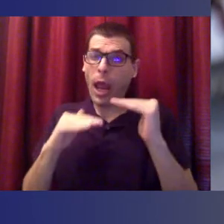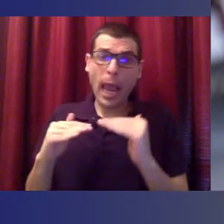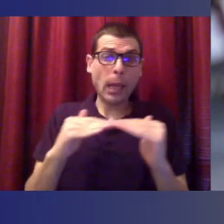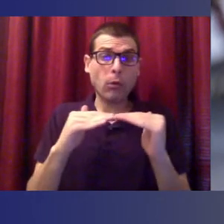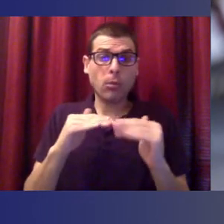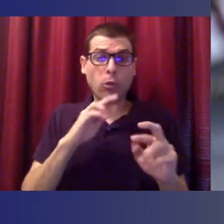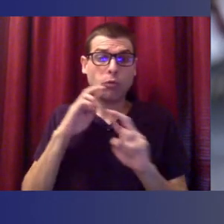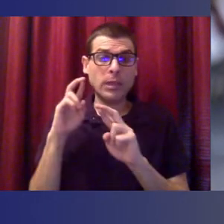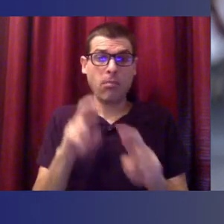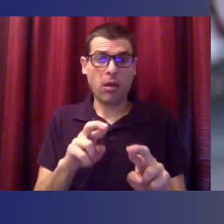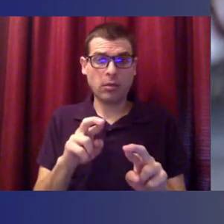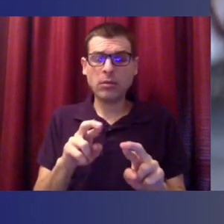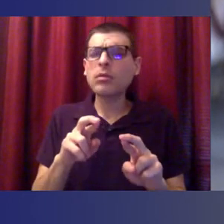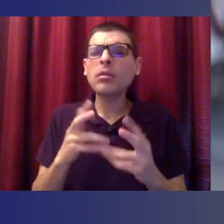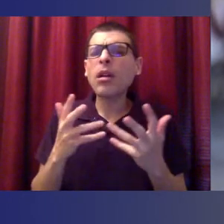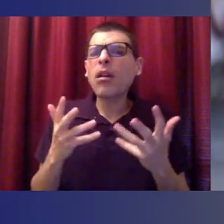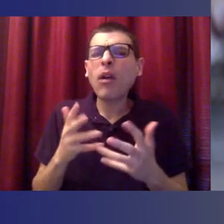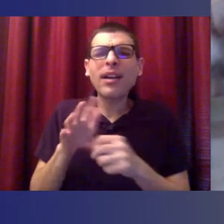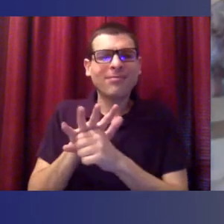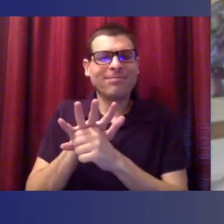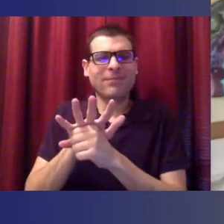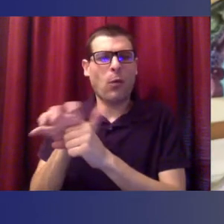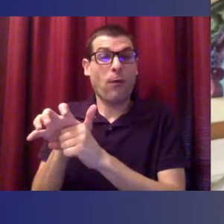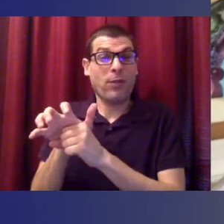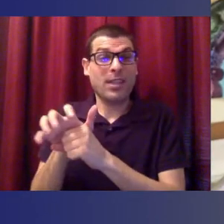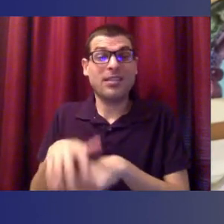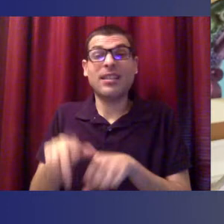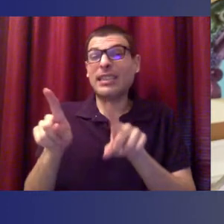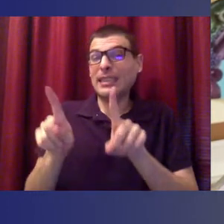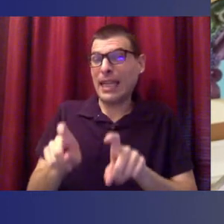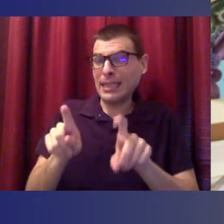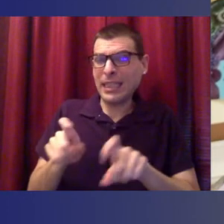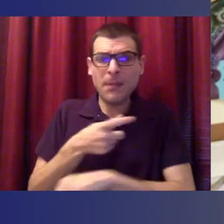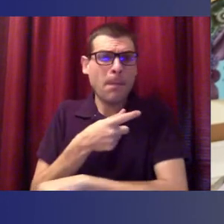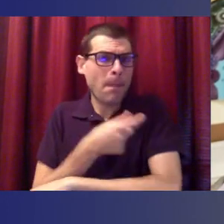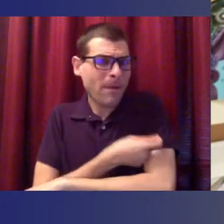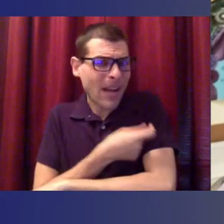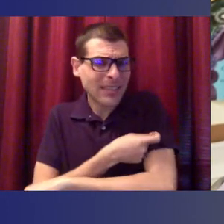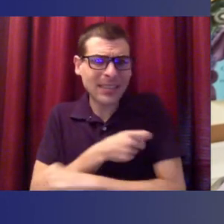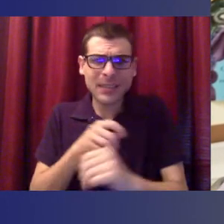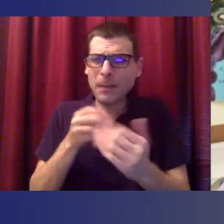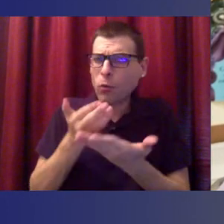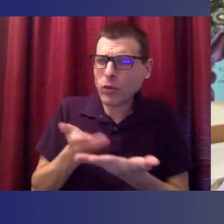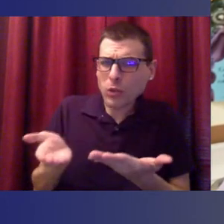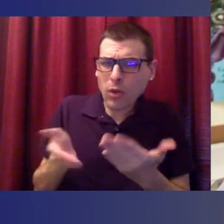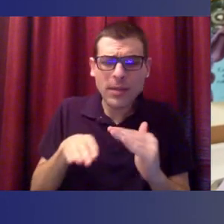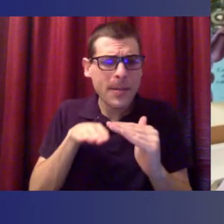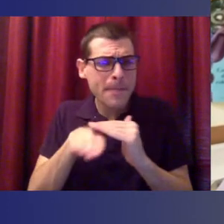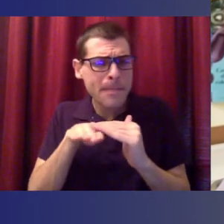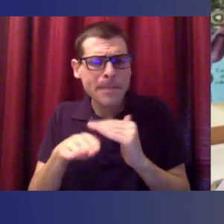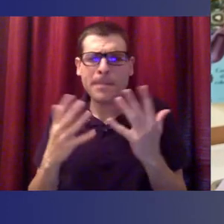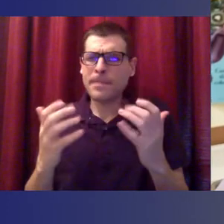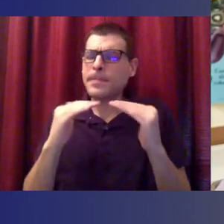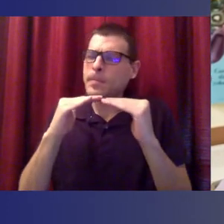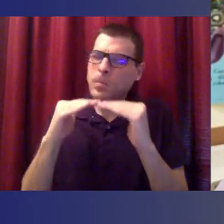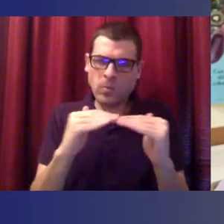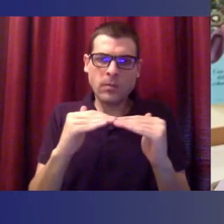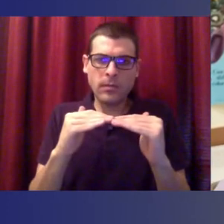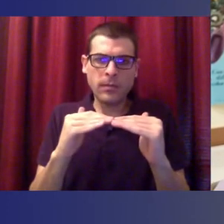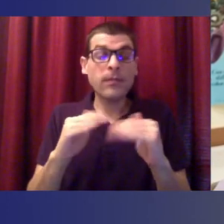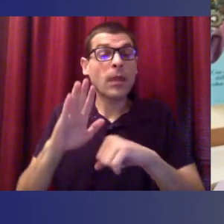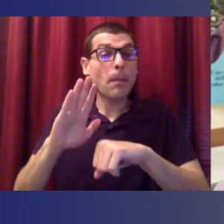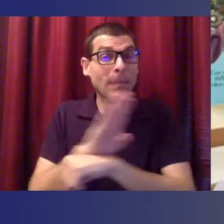response to the pandemic, equitable access to testing, vaccine, and the resources necessary to helping our families, businesses,